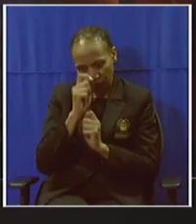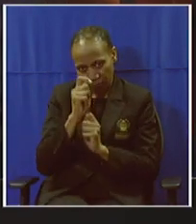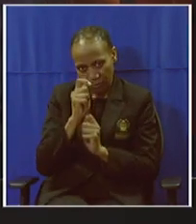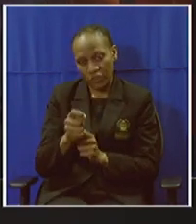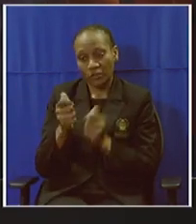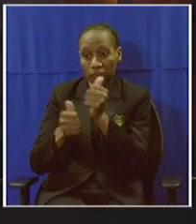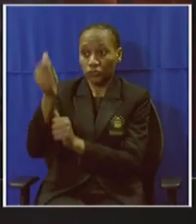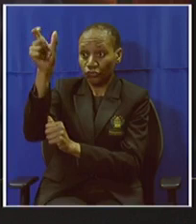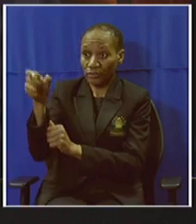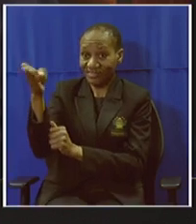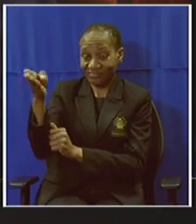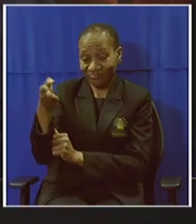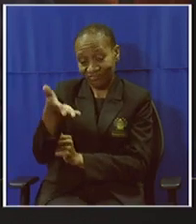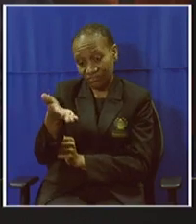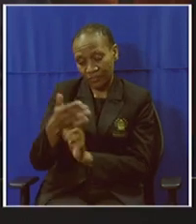Whip.